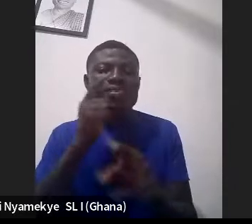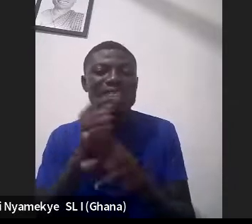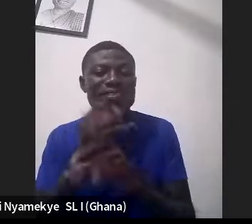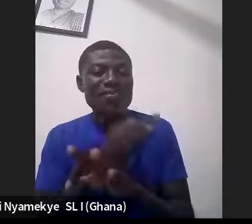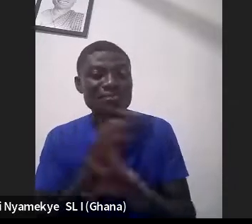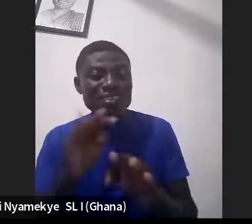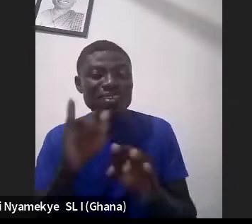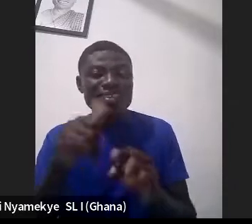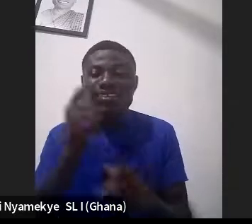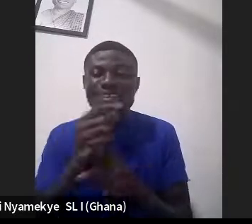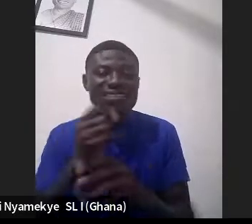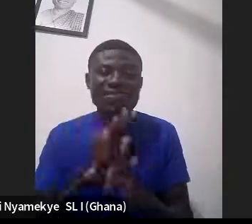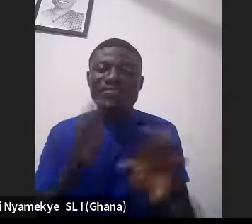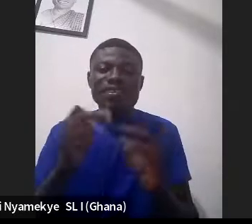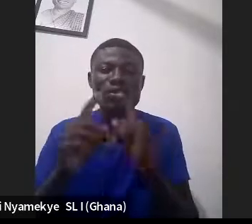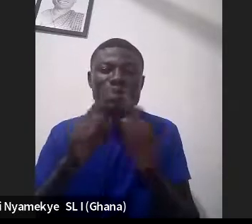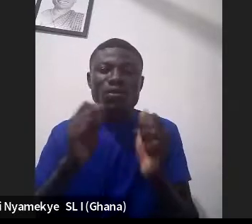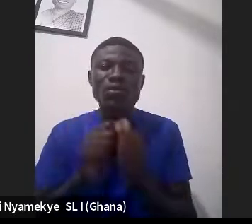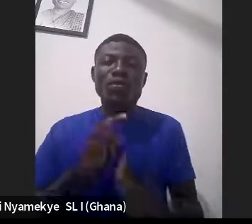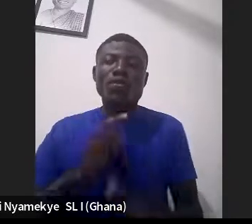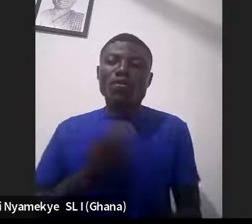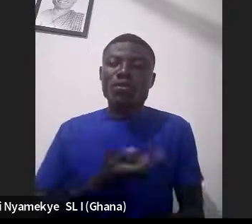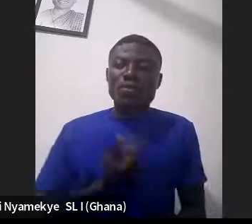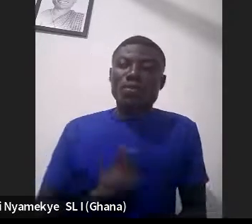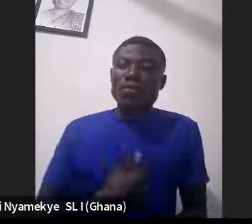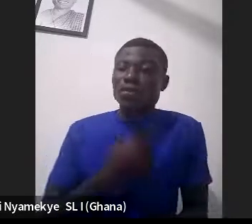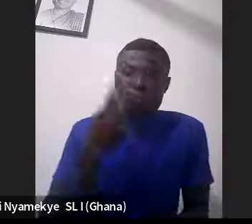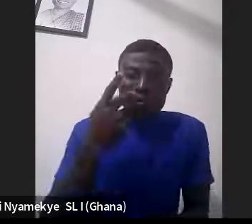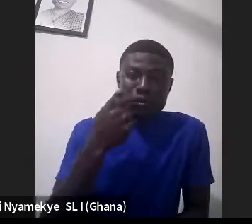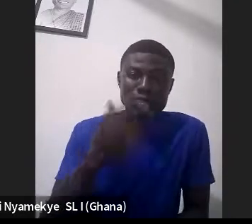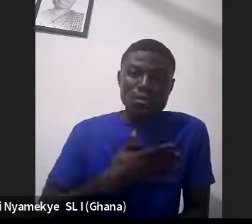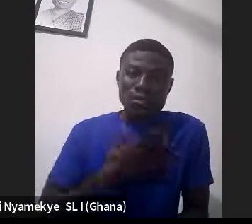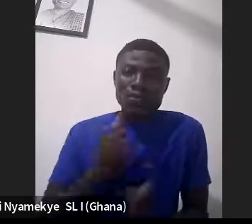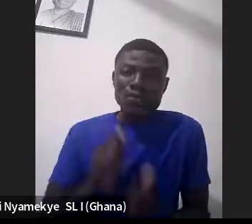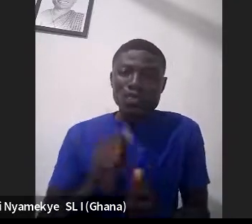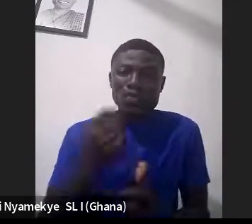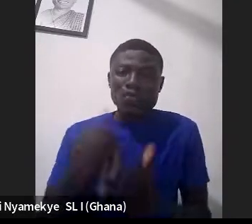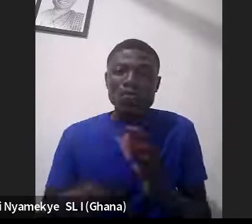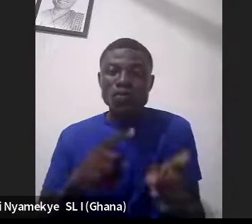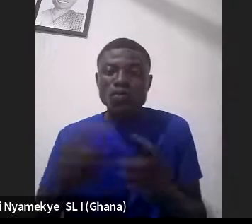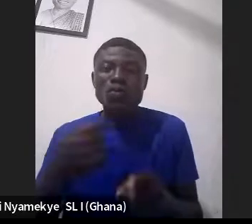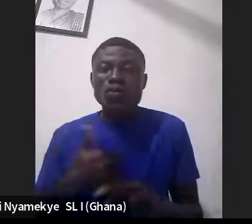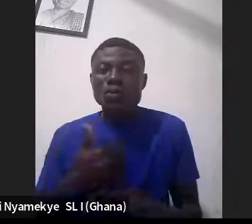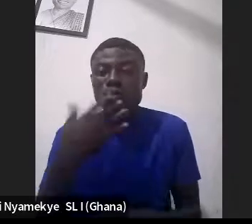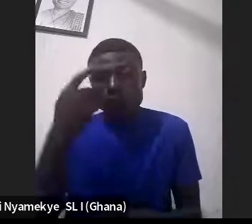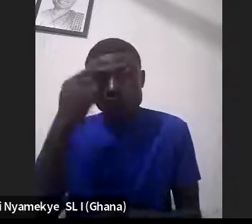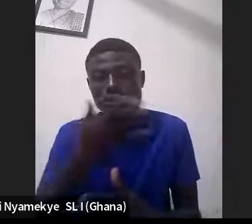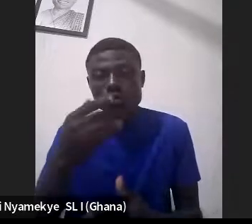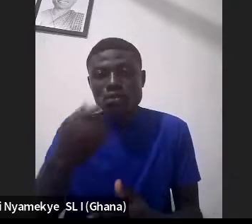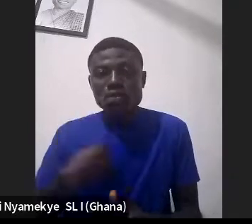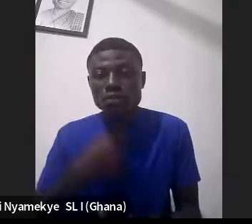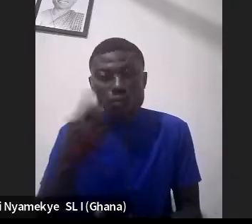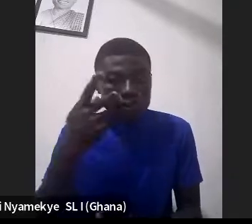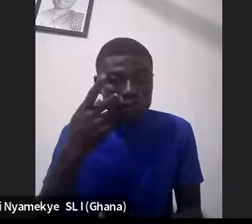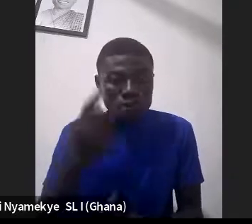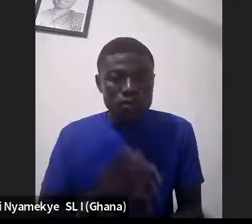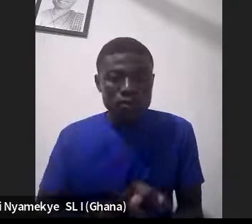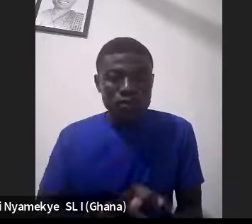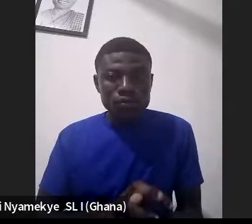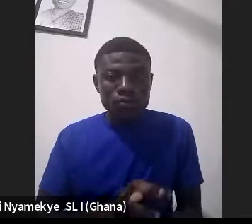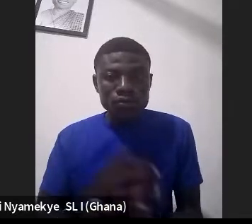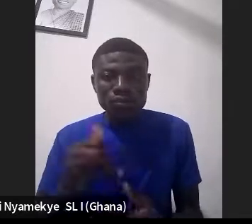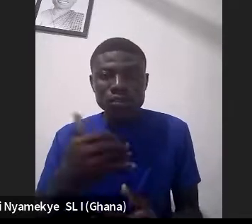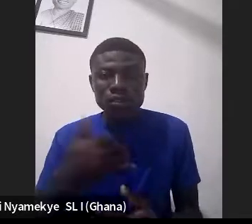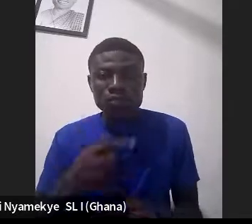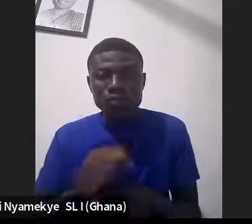done tonight. And we are great. Thank you. Totally grateful. We'll be looking for, I think you still owe us a training